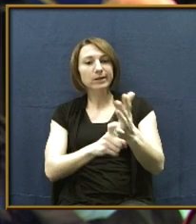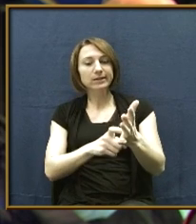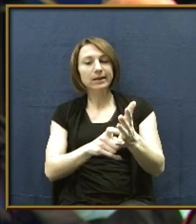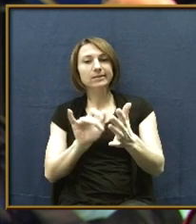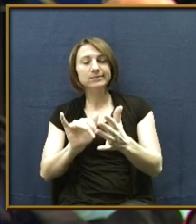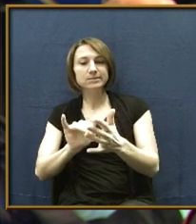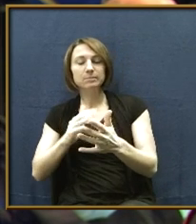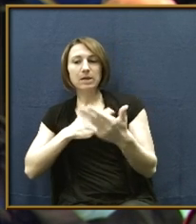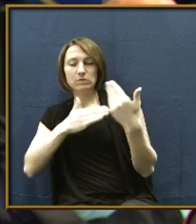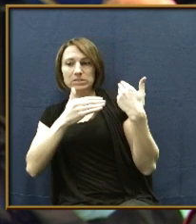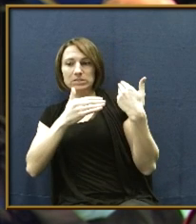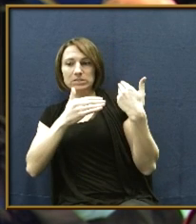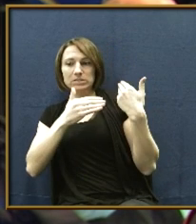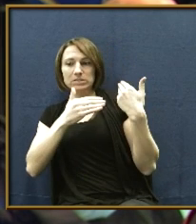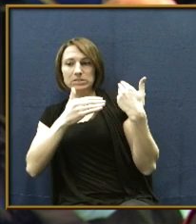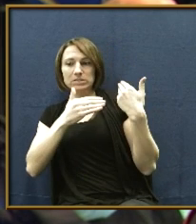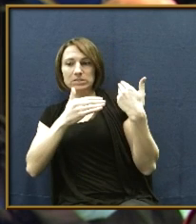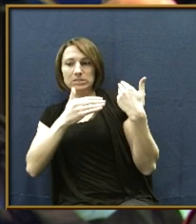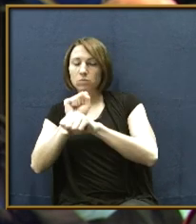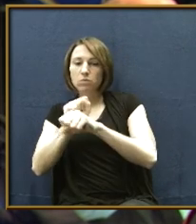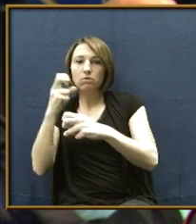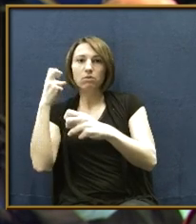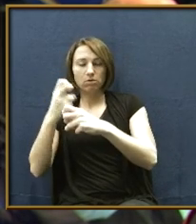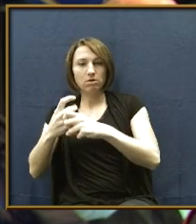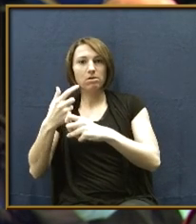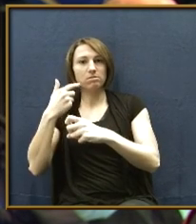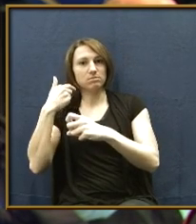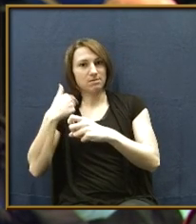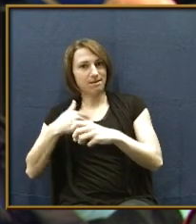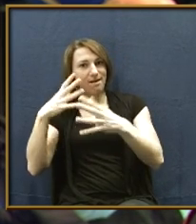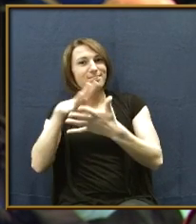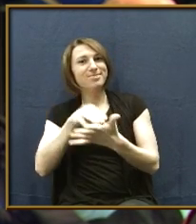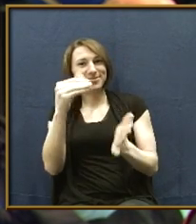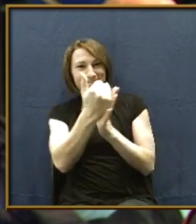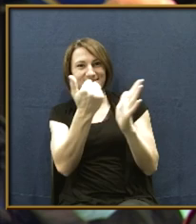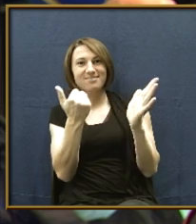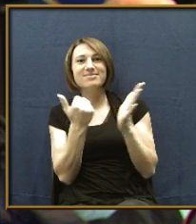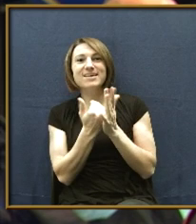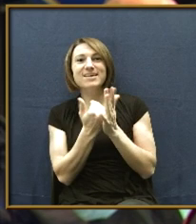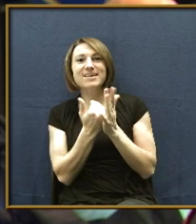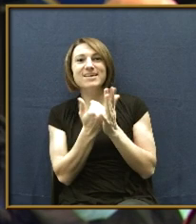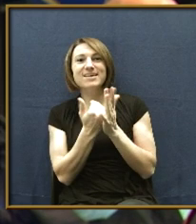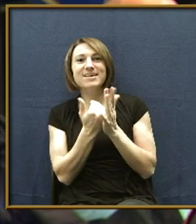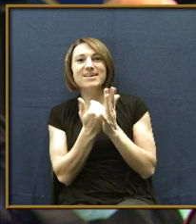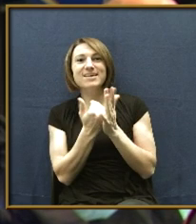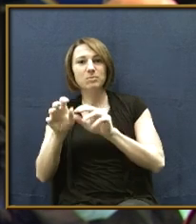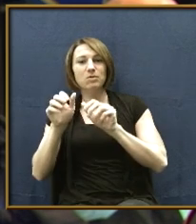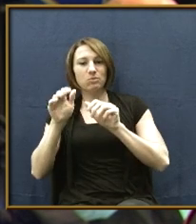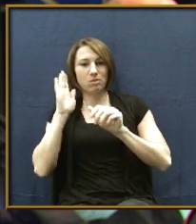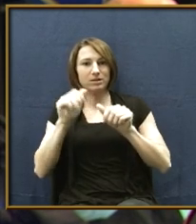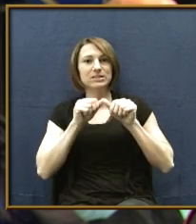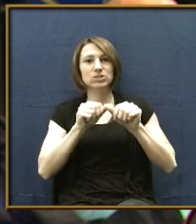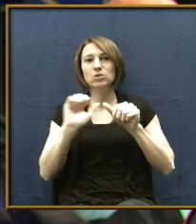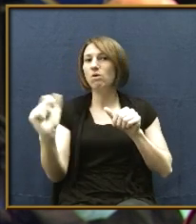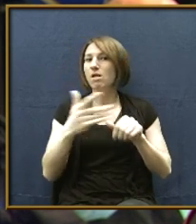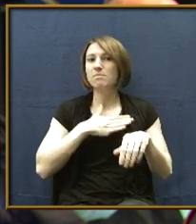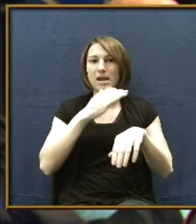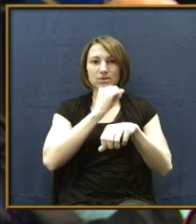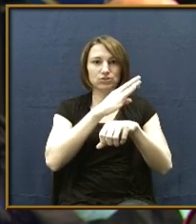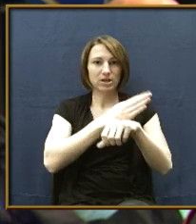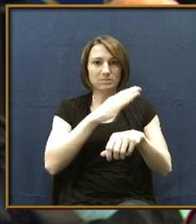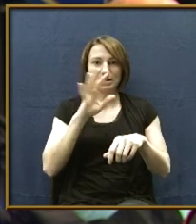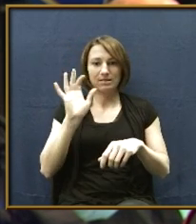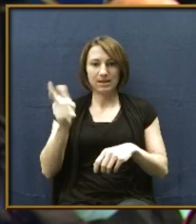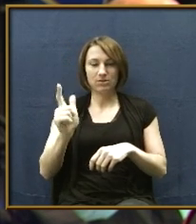responsible for my job has served me well throughout all my jobs. Frito-Lay was not the perfect